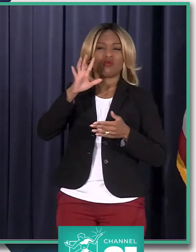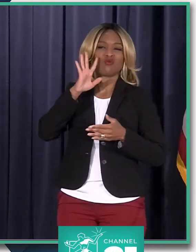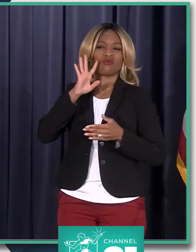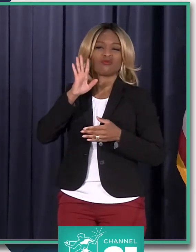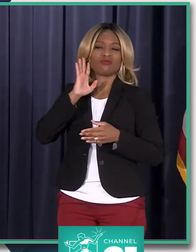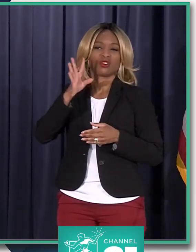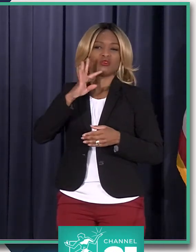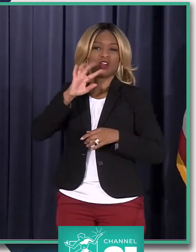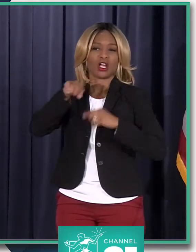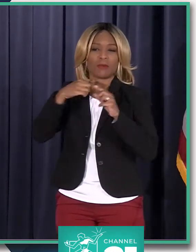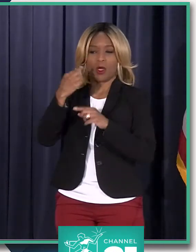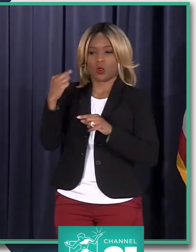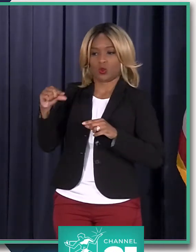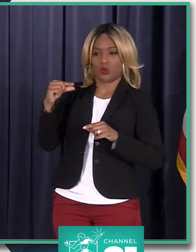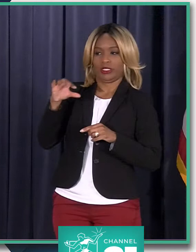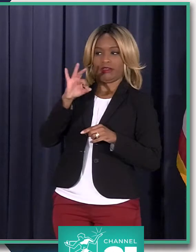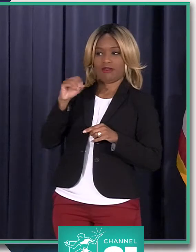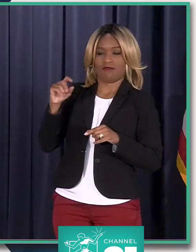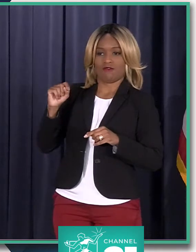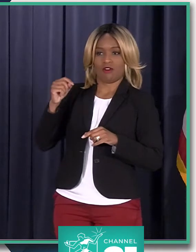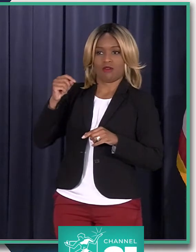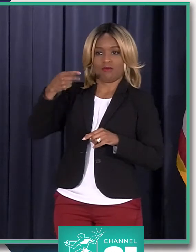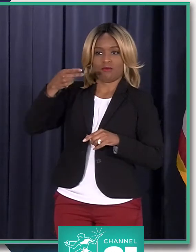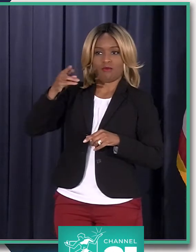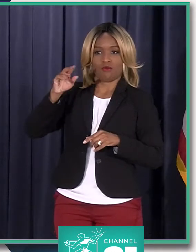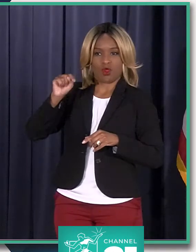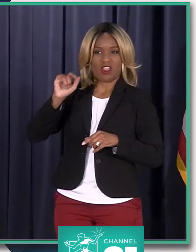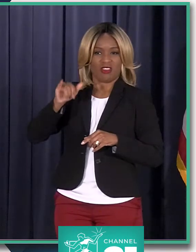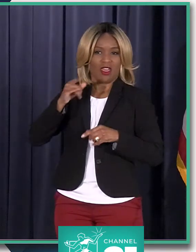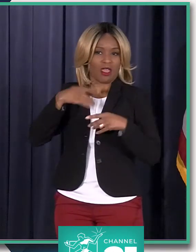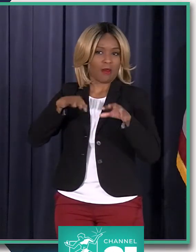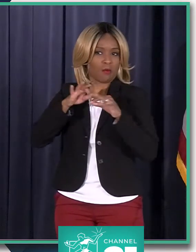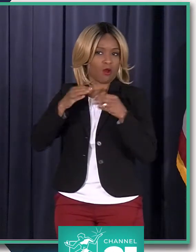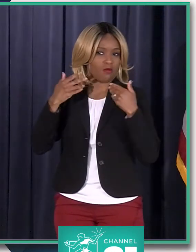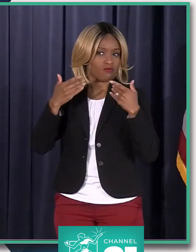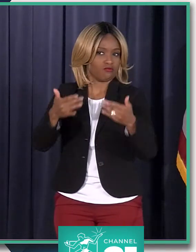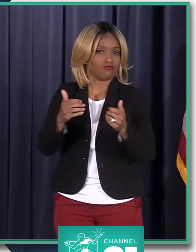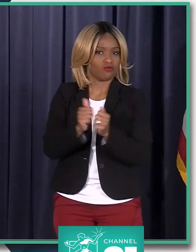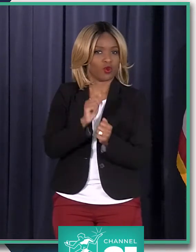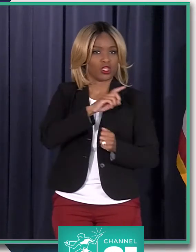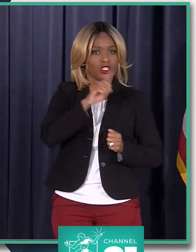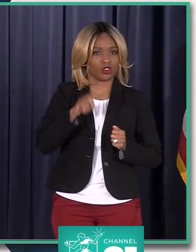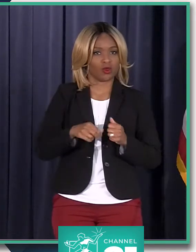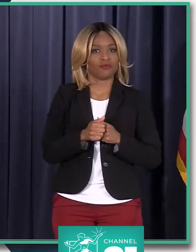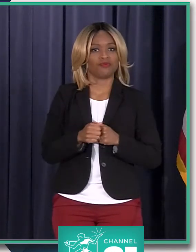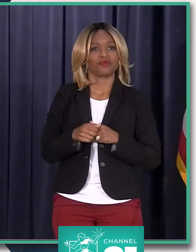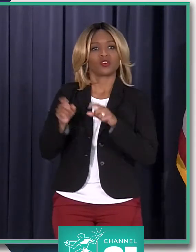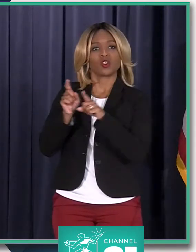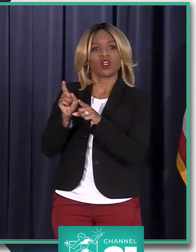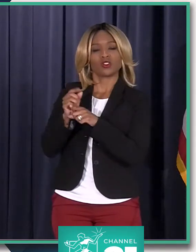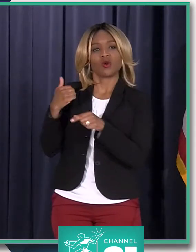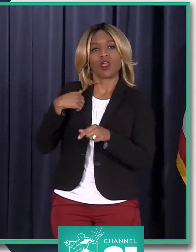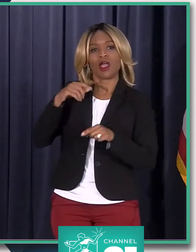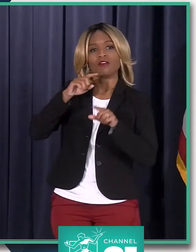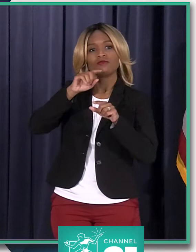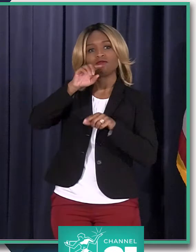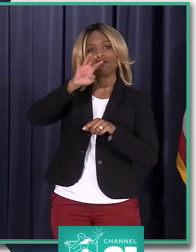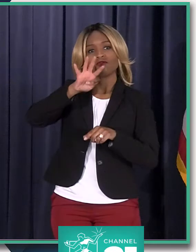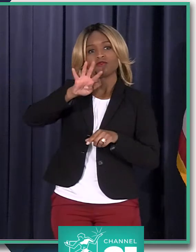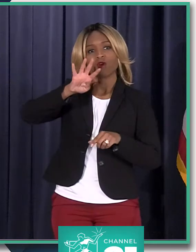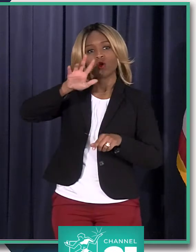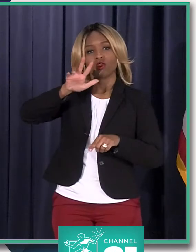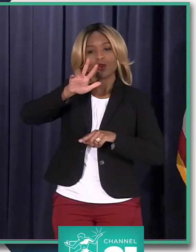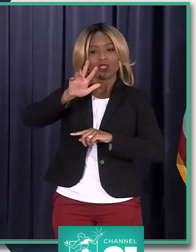footprint because I think that's very important moving forward in Detroit. And then we have routes, 43